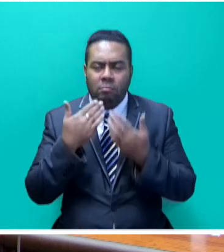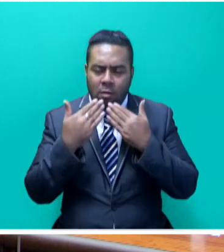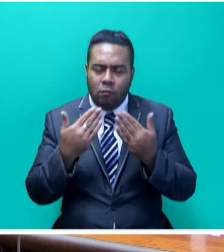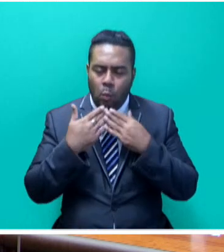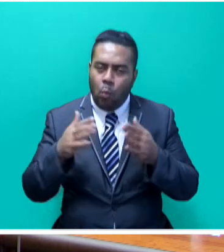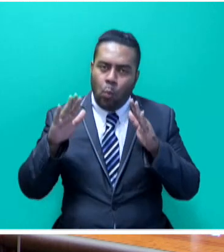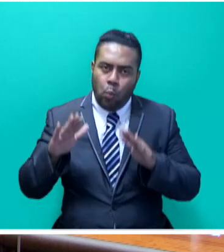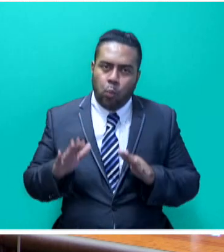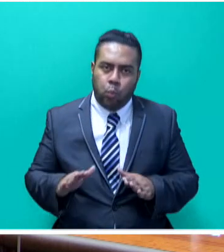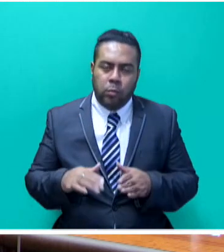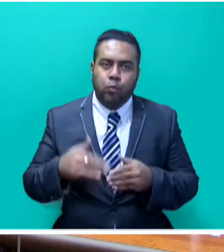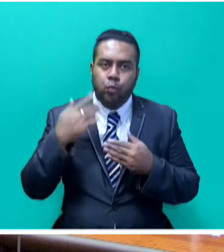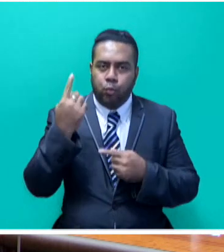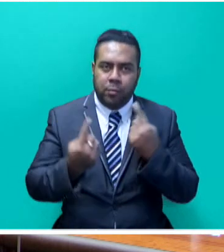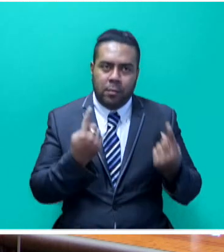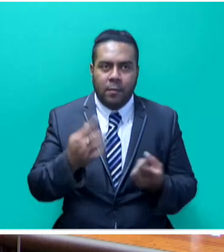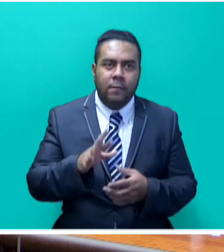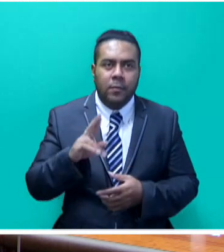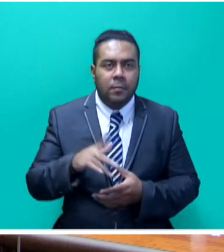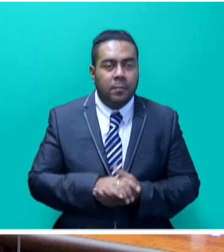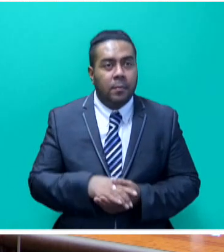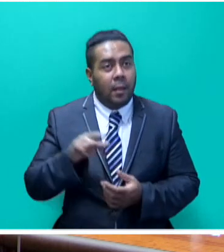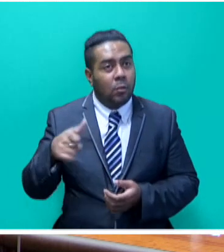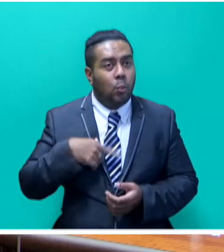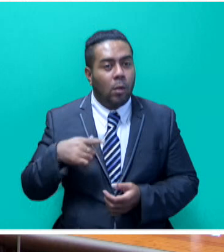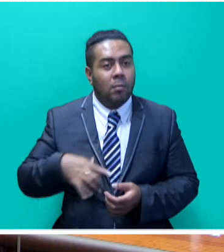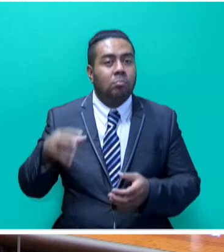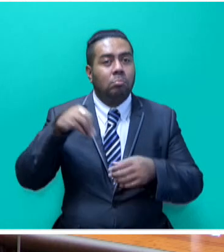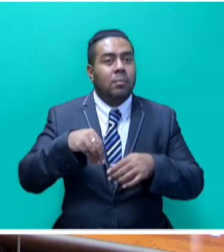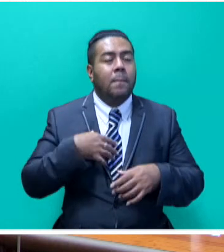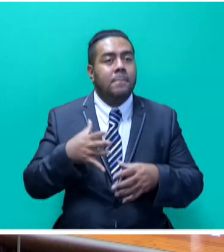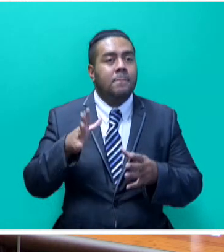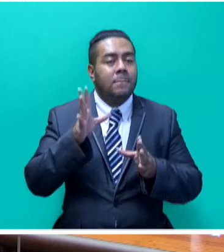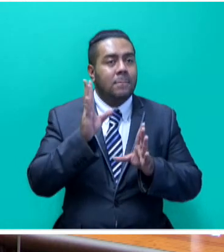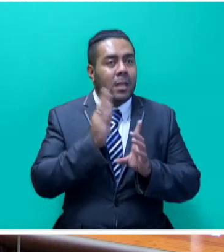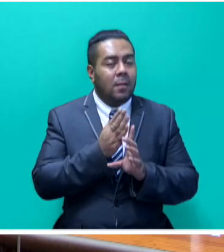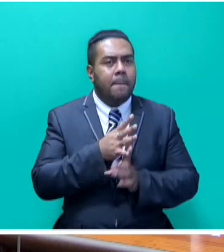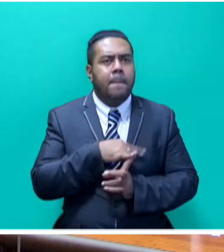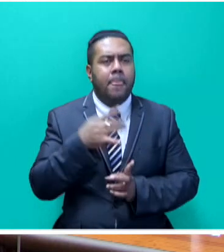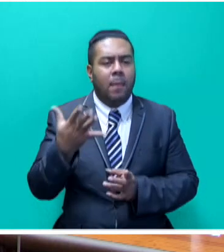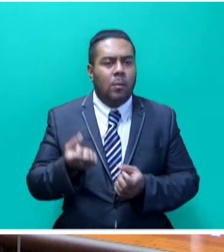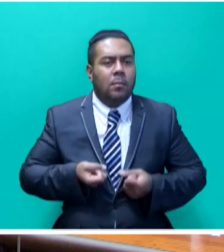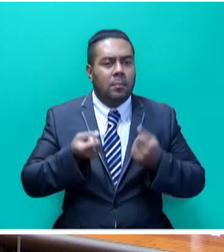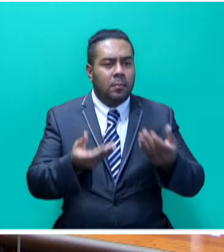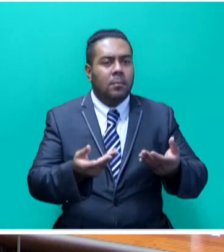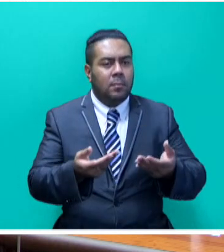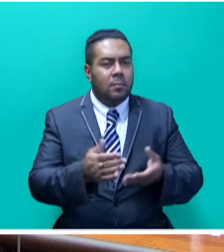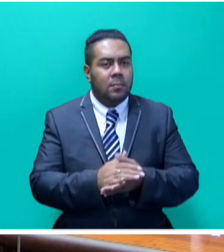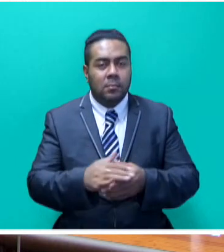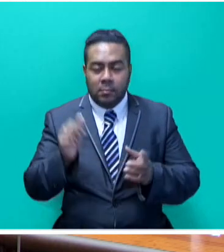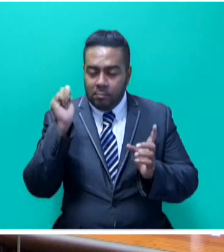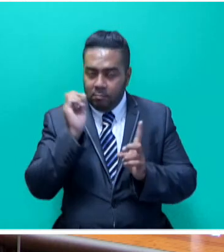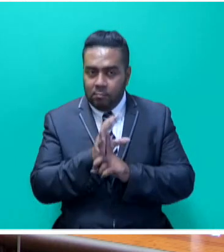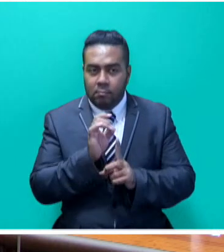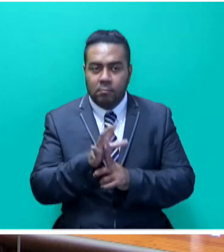them for doing so, sir. Mr. Speaker, sir, that's why through this budget, we are delivering initiatives that are absolutely critical for